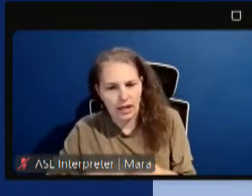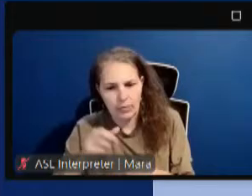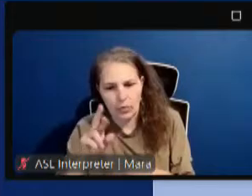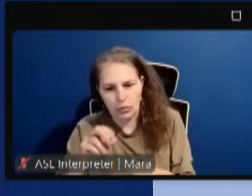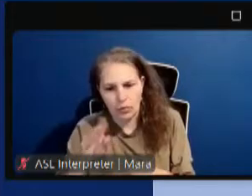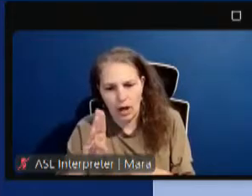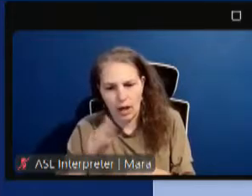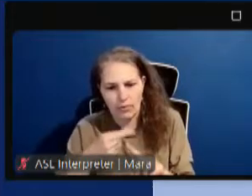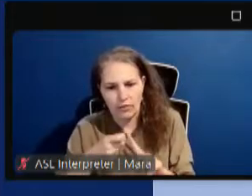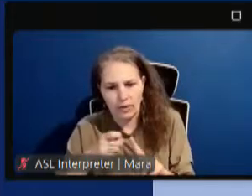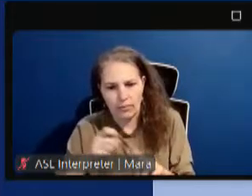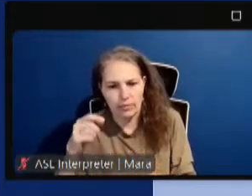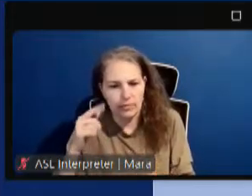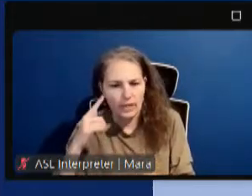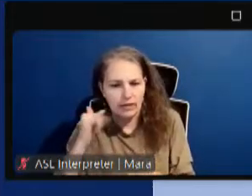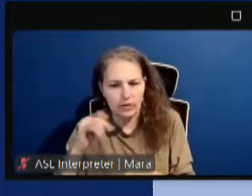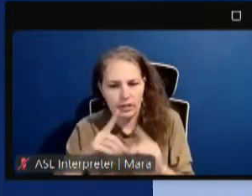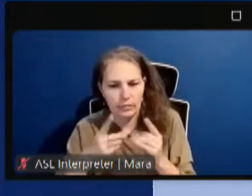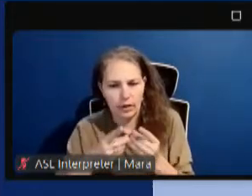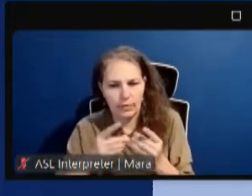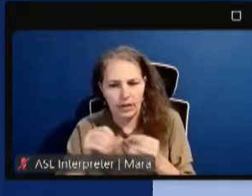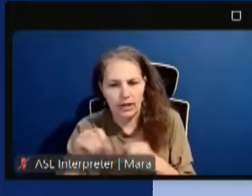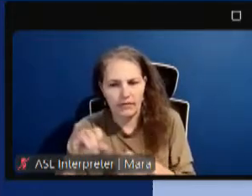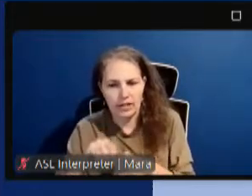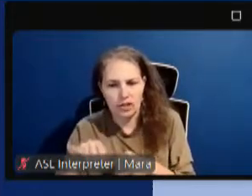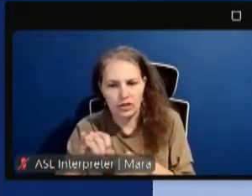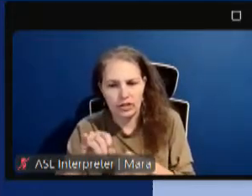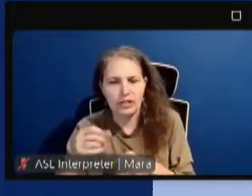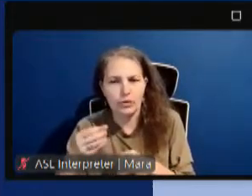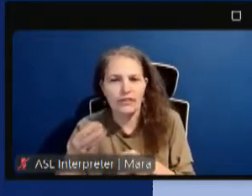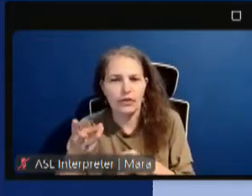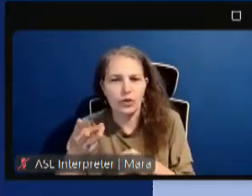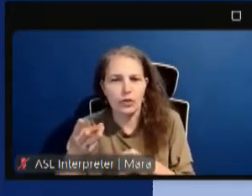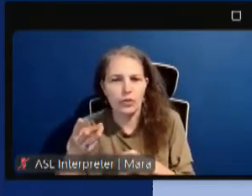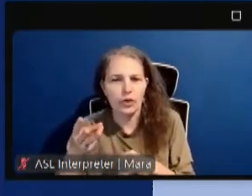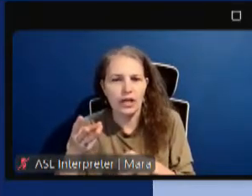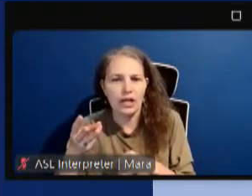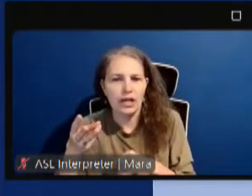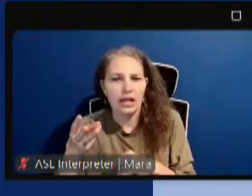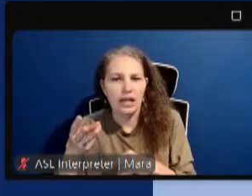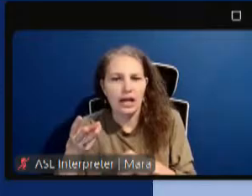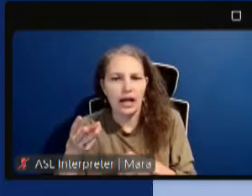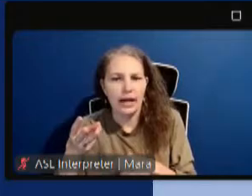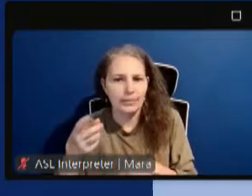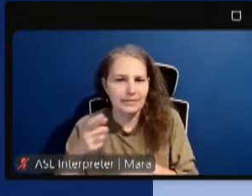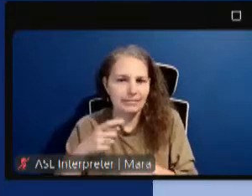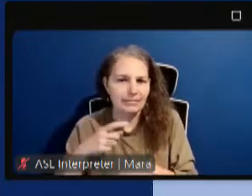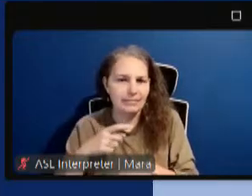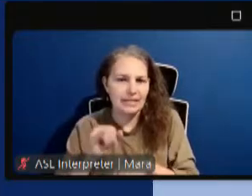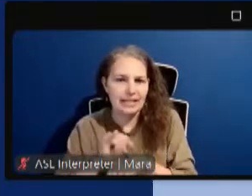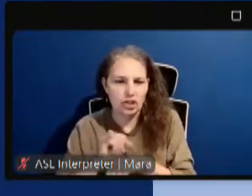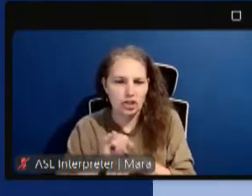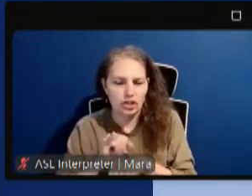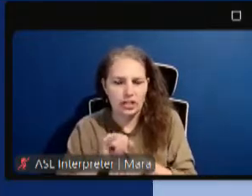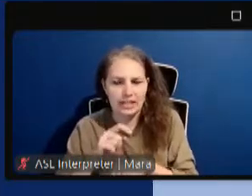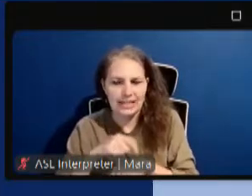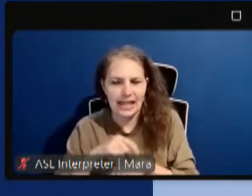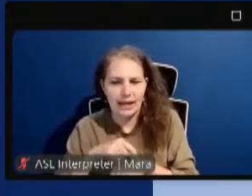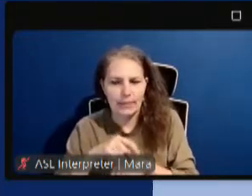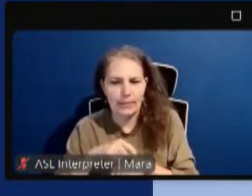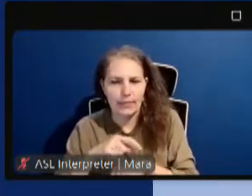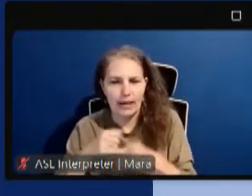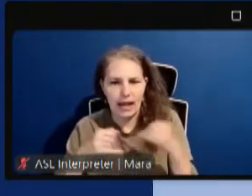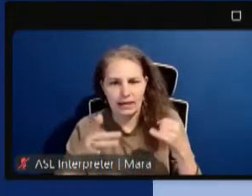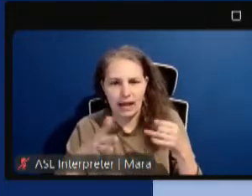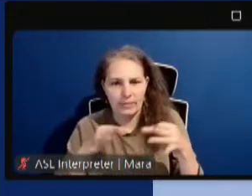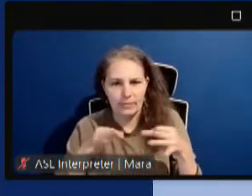there's a couple different timelines in play that I mentioned last week that I want to kind of reiterate. First is the overall insurance moratorium